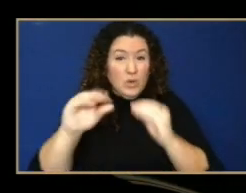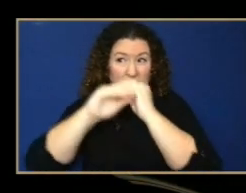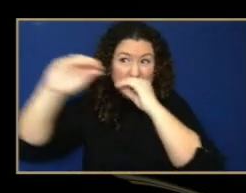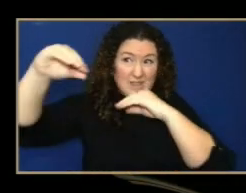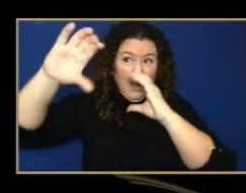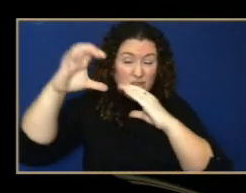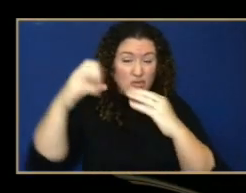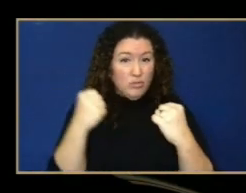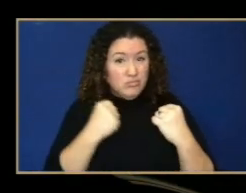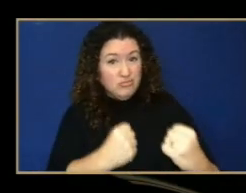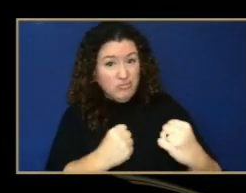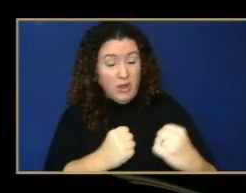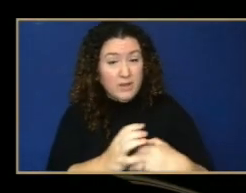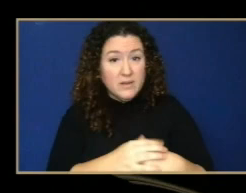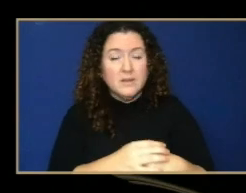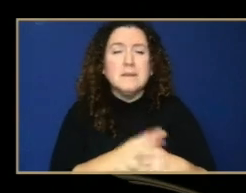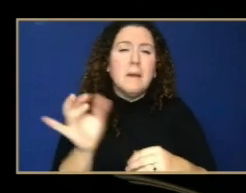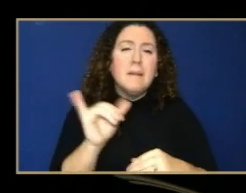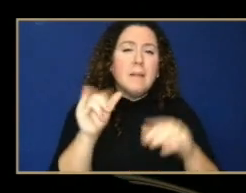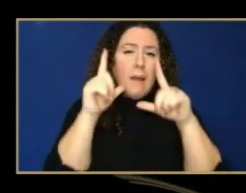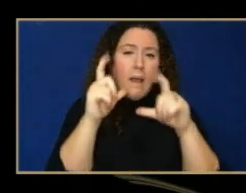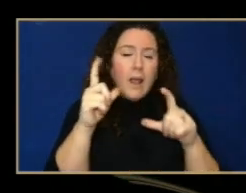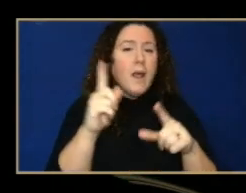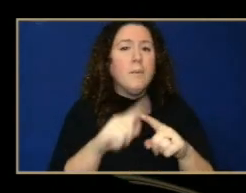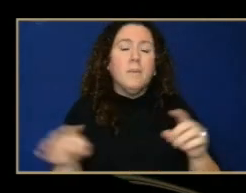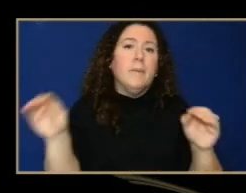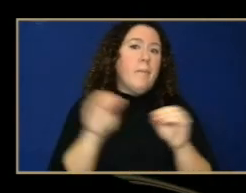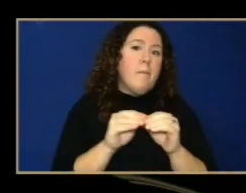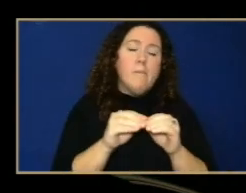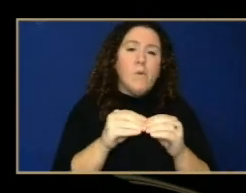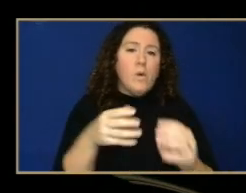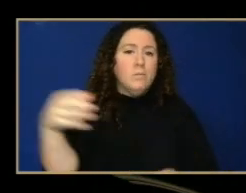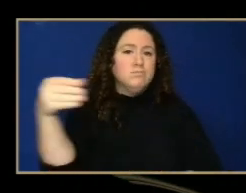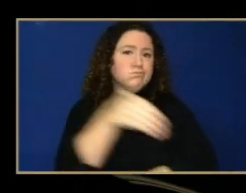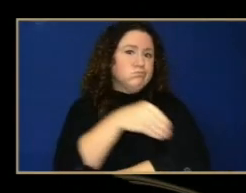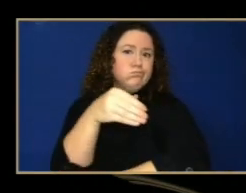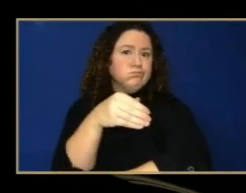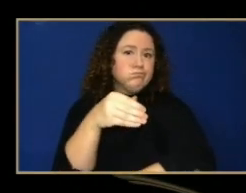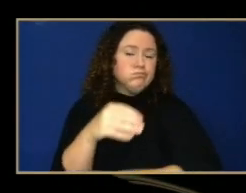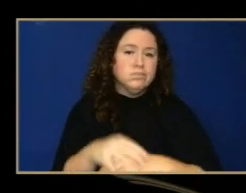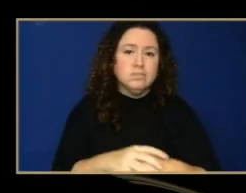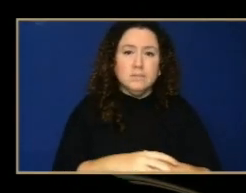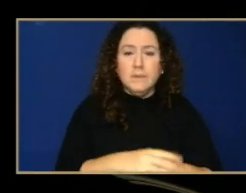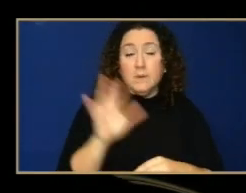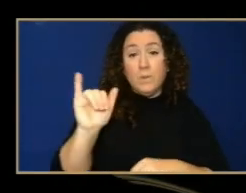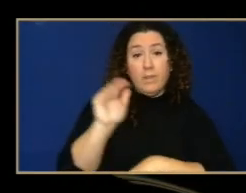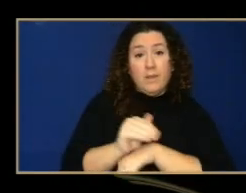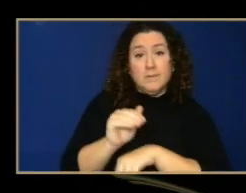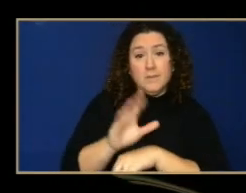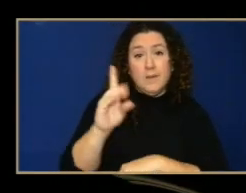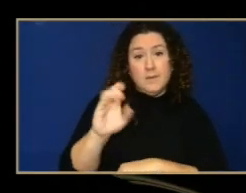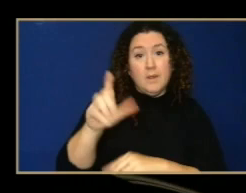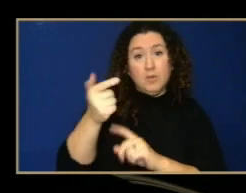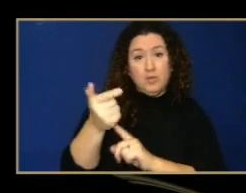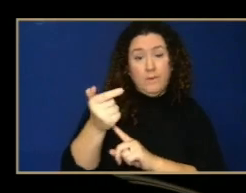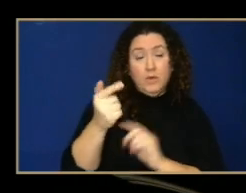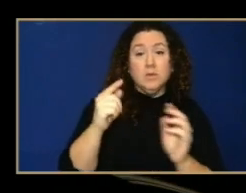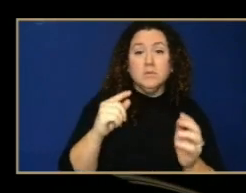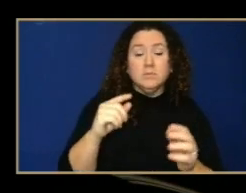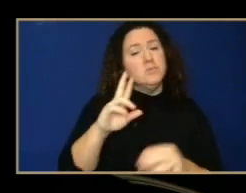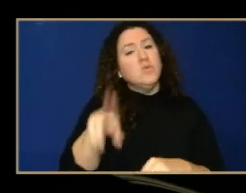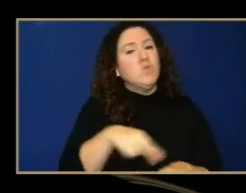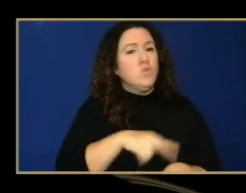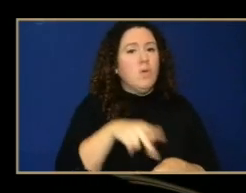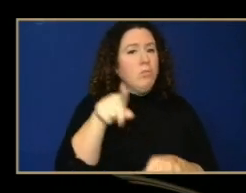bigger. Now on the night of the 21st, usually a telescope has a high enough magnification such that you can see Jupiter or you